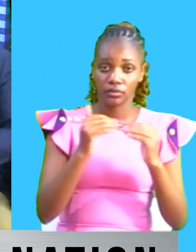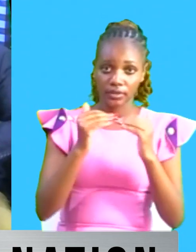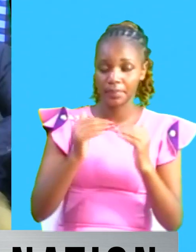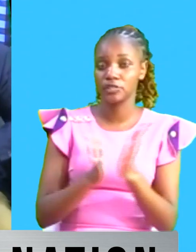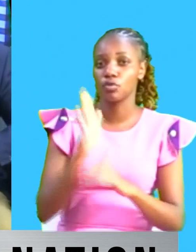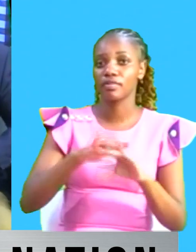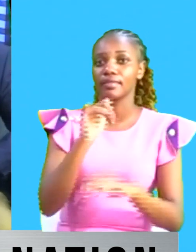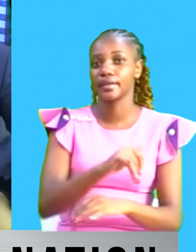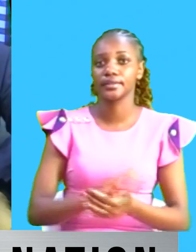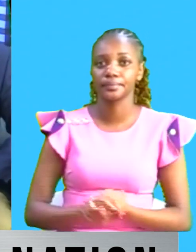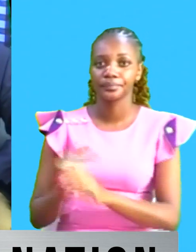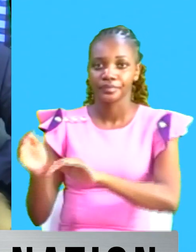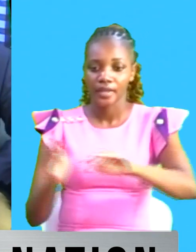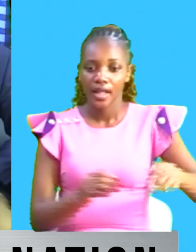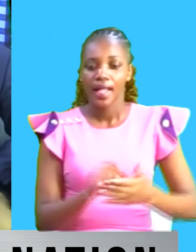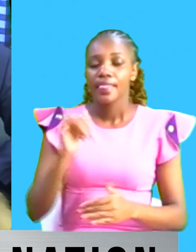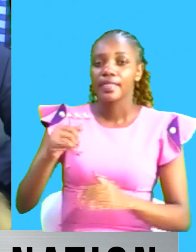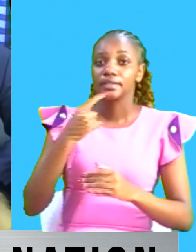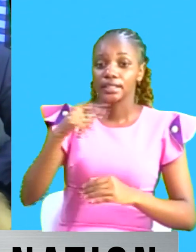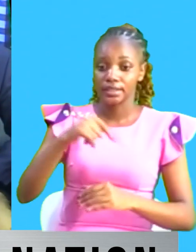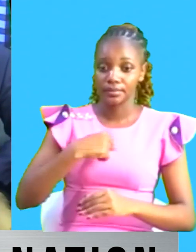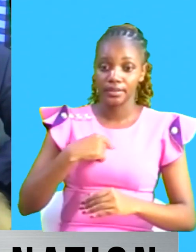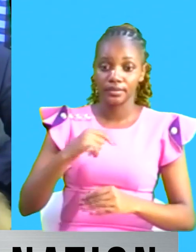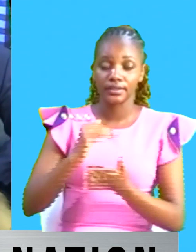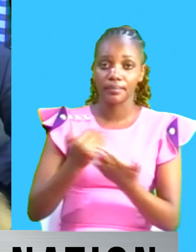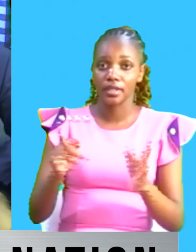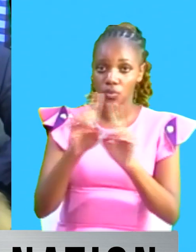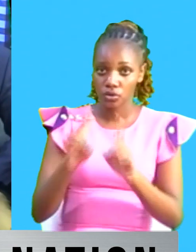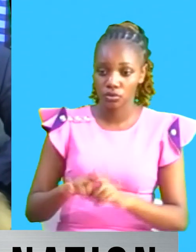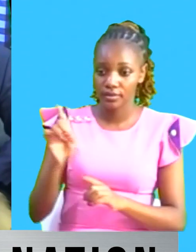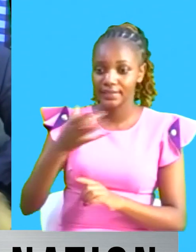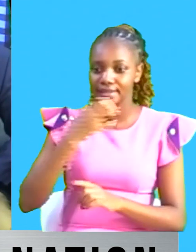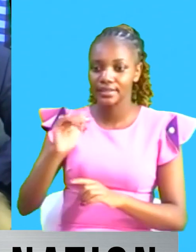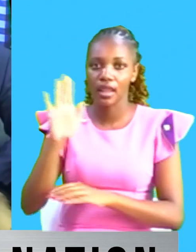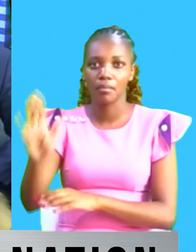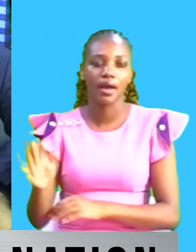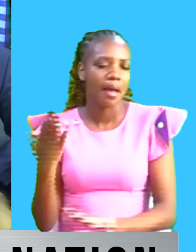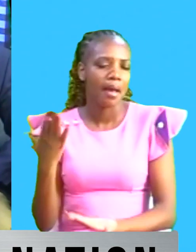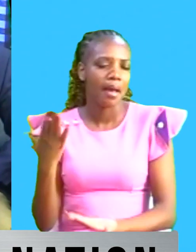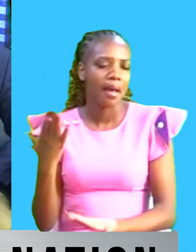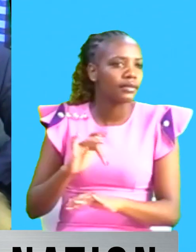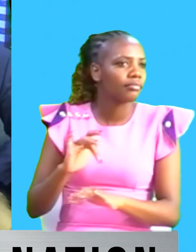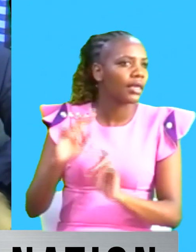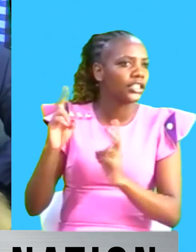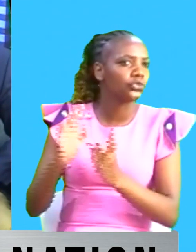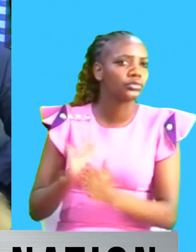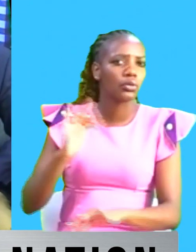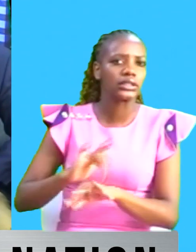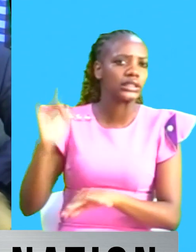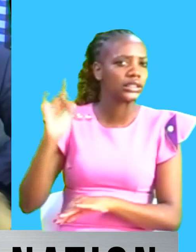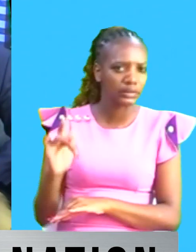that. Yeah, that tells me something also. This is his son. Maybe the sensitivity of the issue. This is his son.